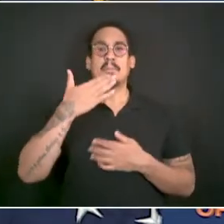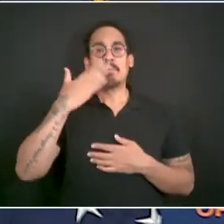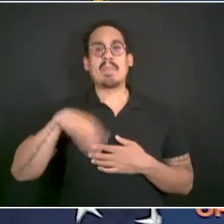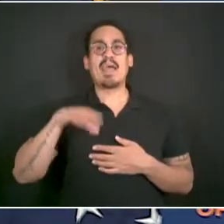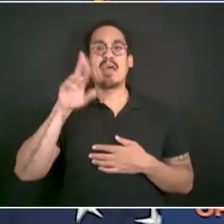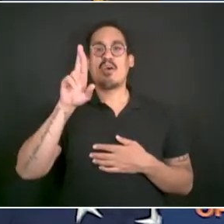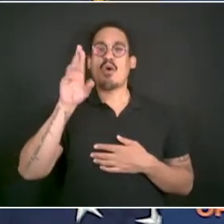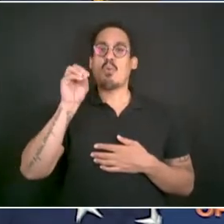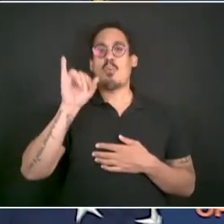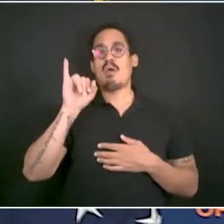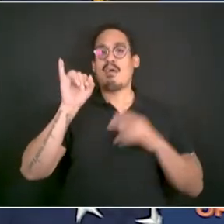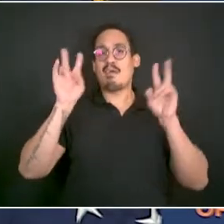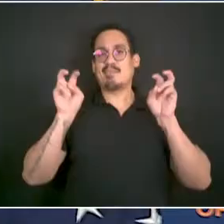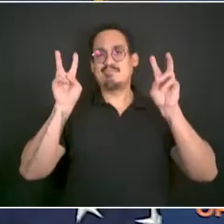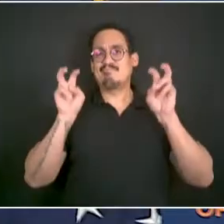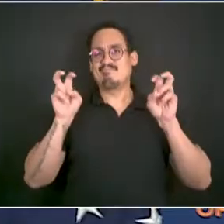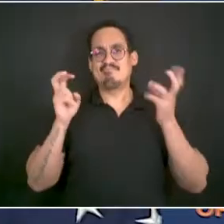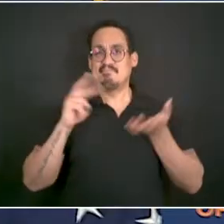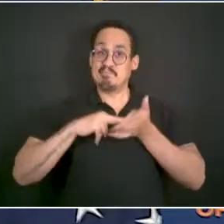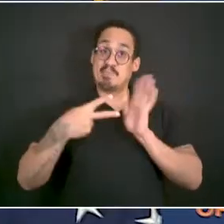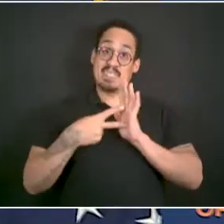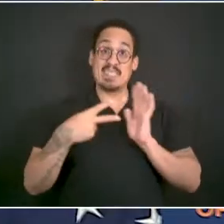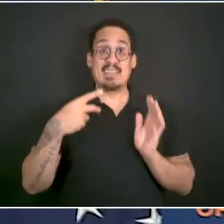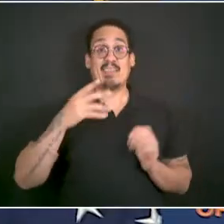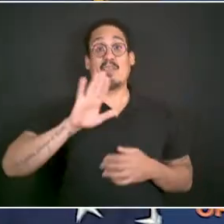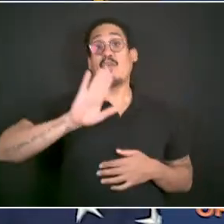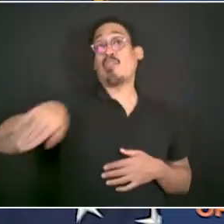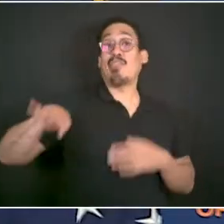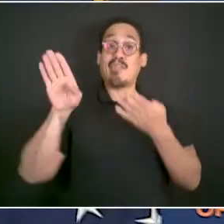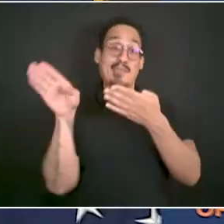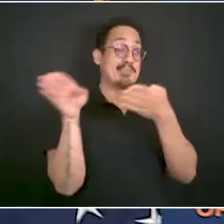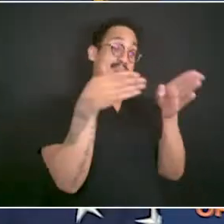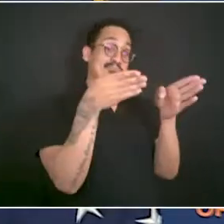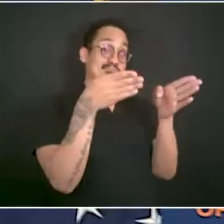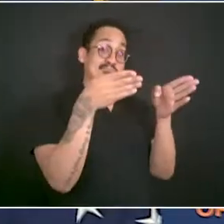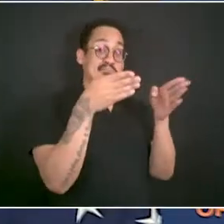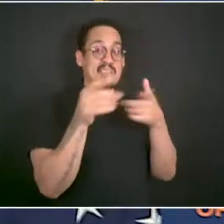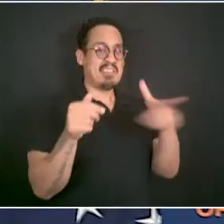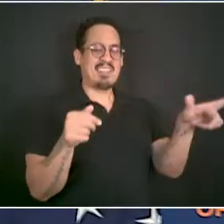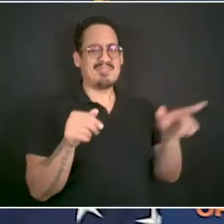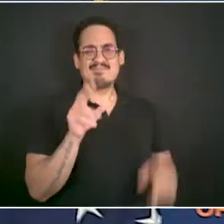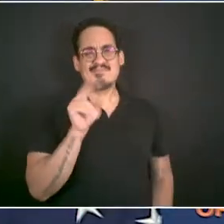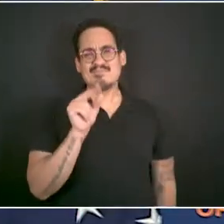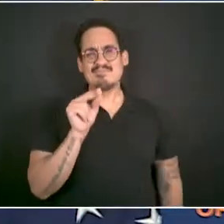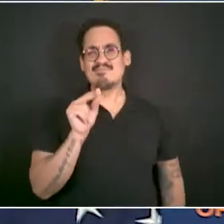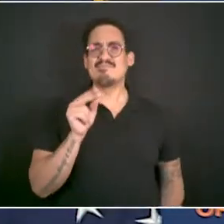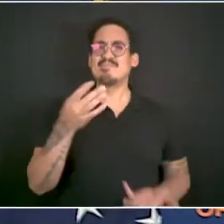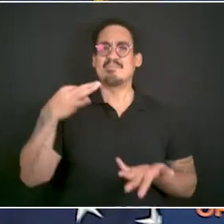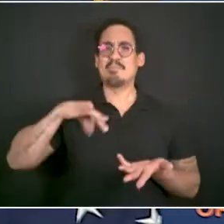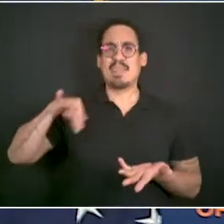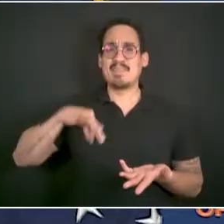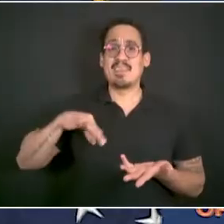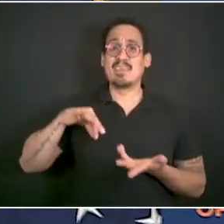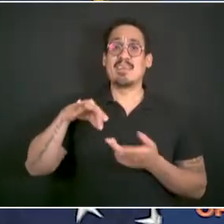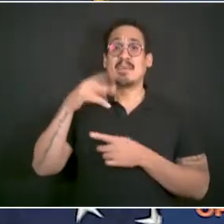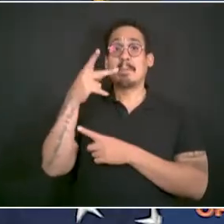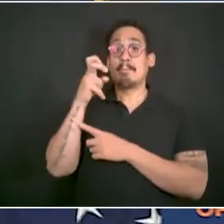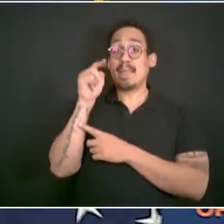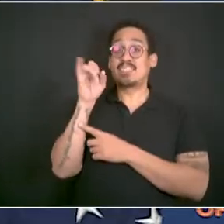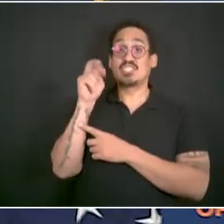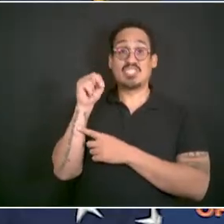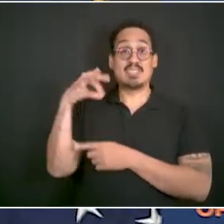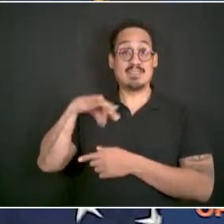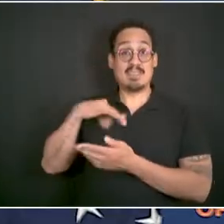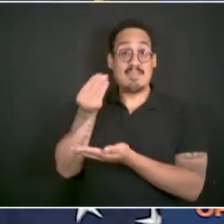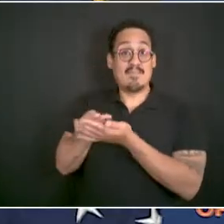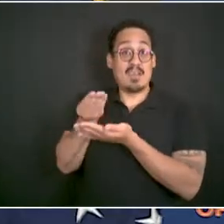to the far left to say we're not going to have Israel as an investment partner. The goal of our pension funds is to get a good return and